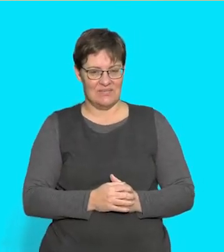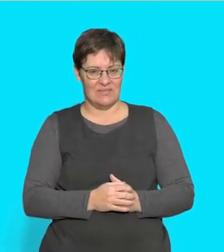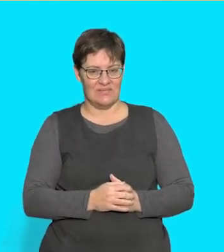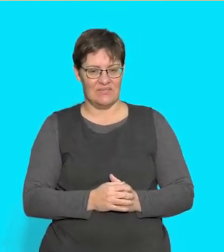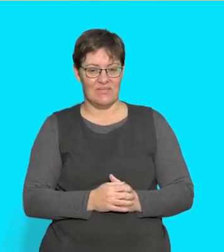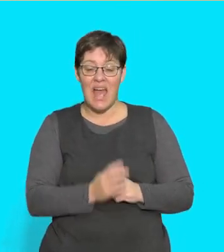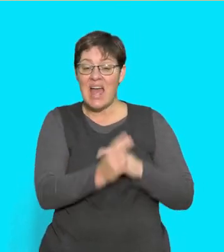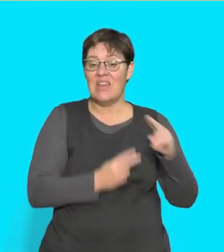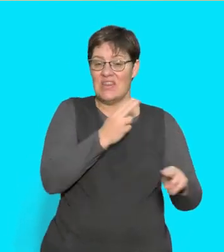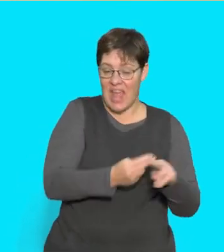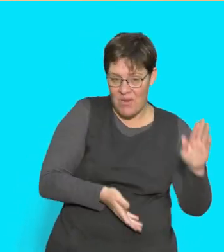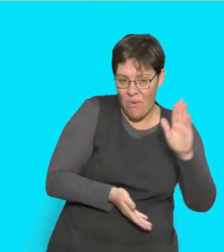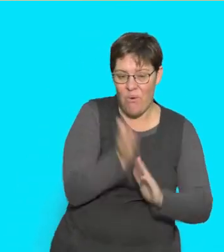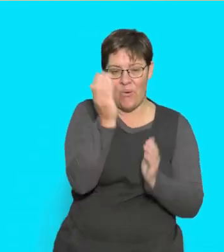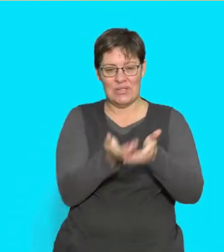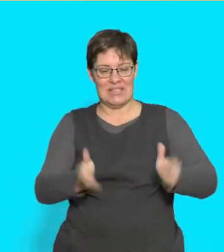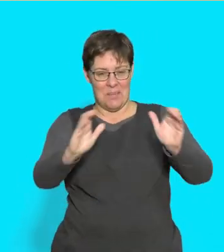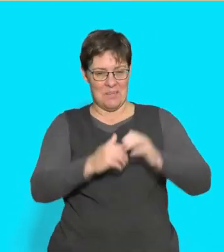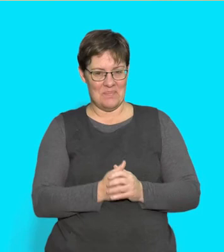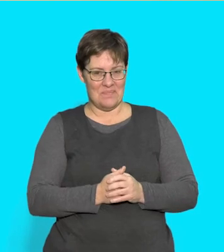Then we went to the dam.